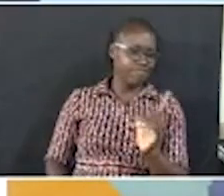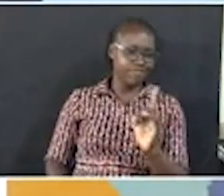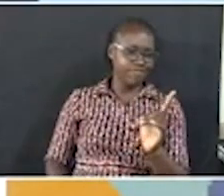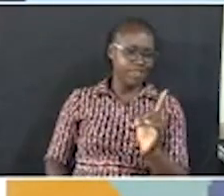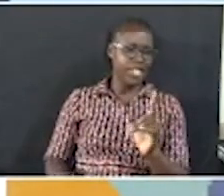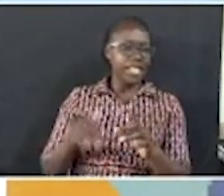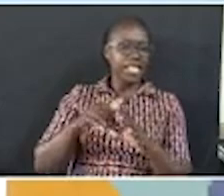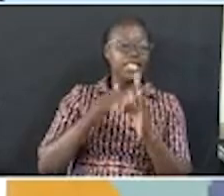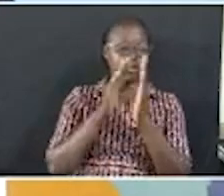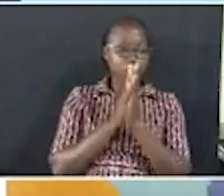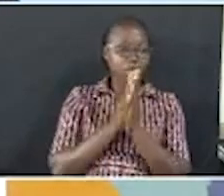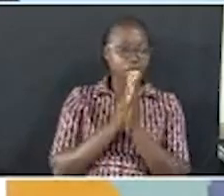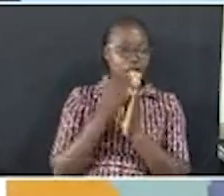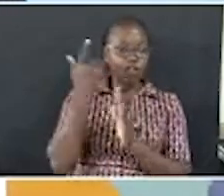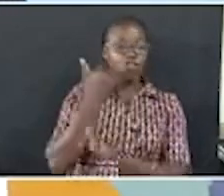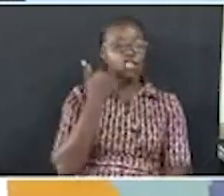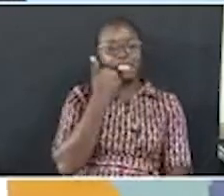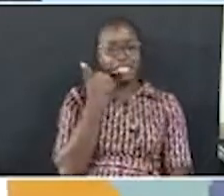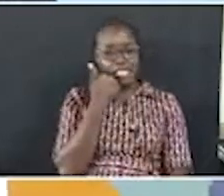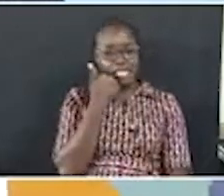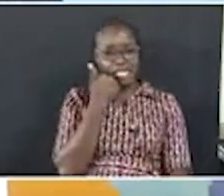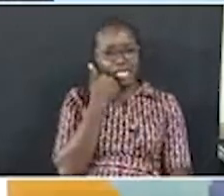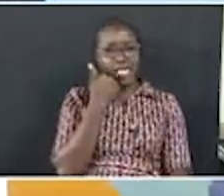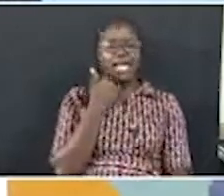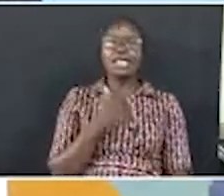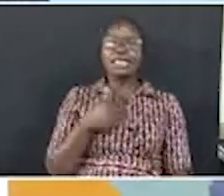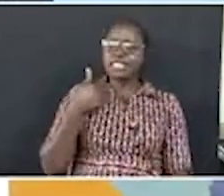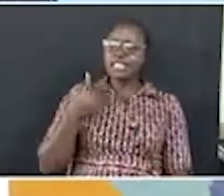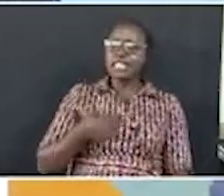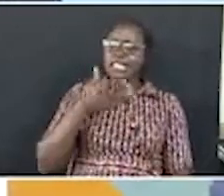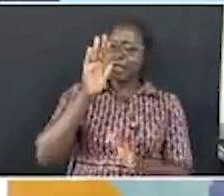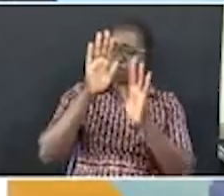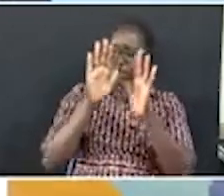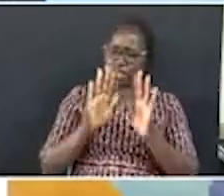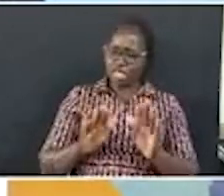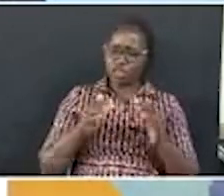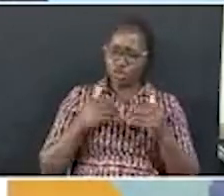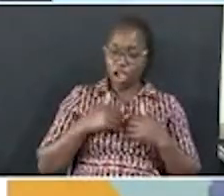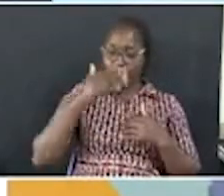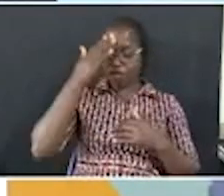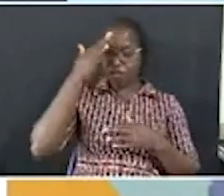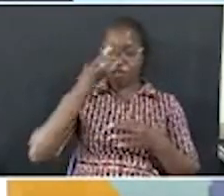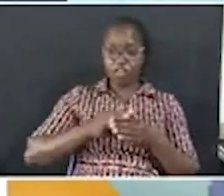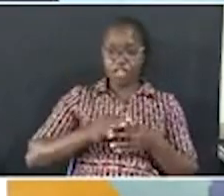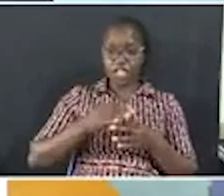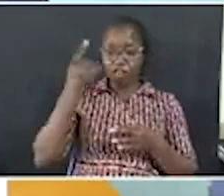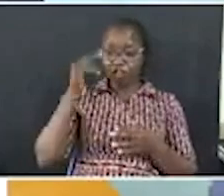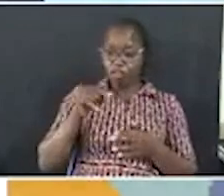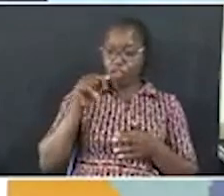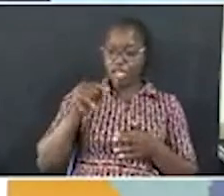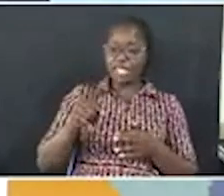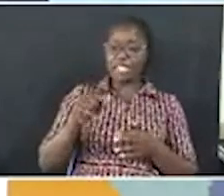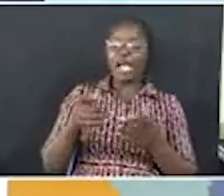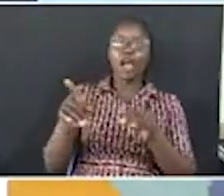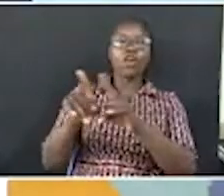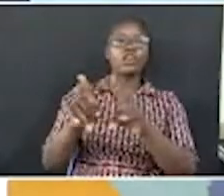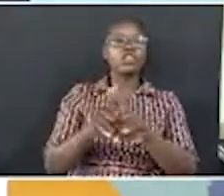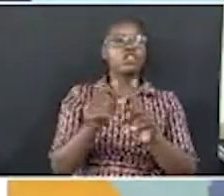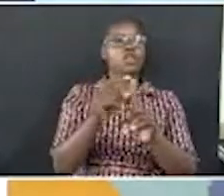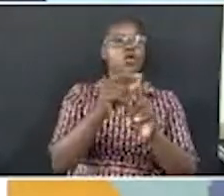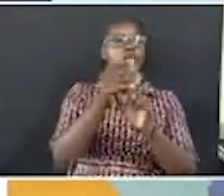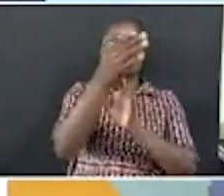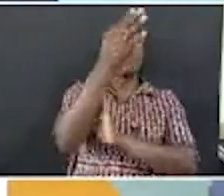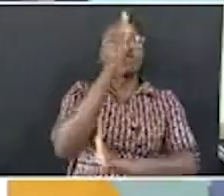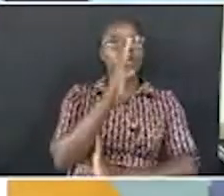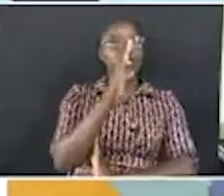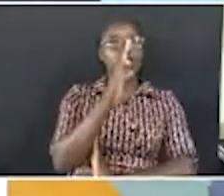In praying for the sick, it is essential to have faith, for it is in accordance with the word of